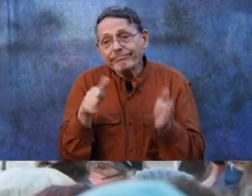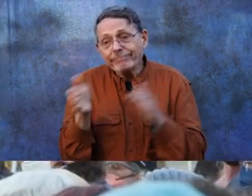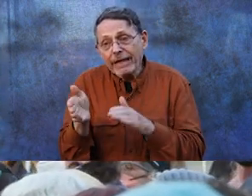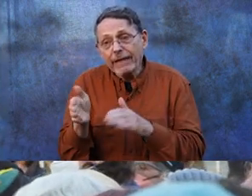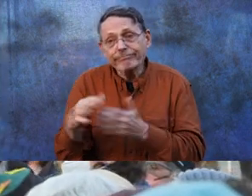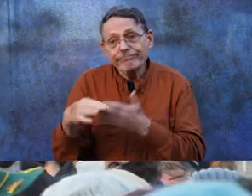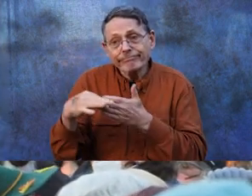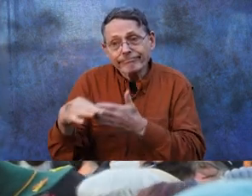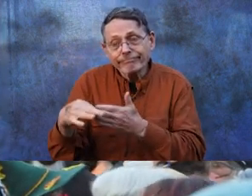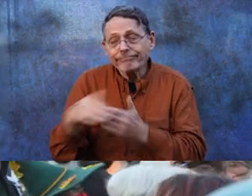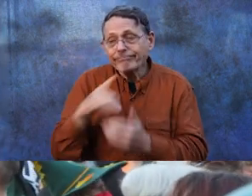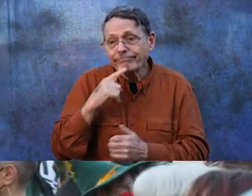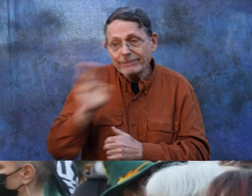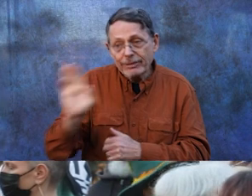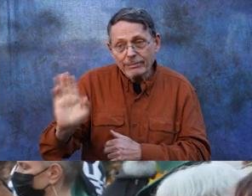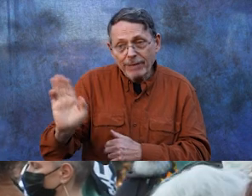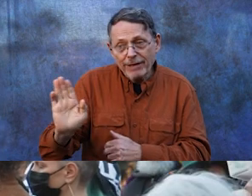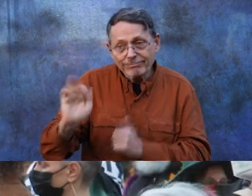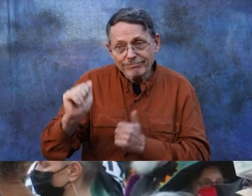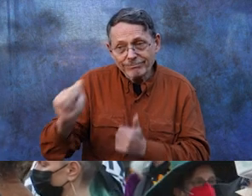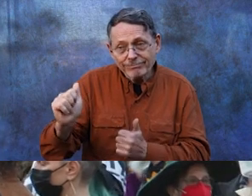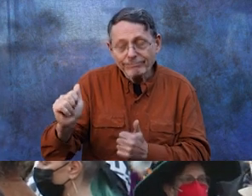dead and saying goodbye.